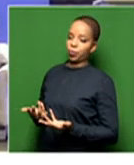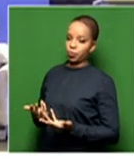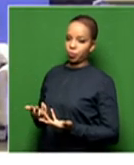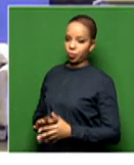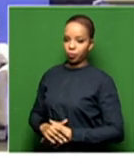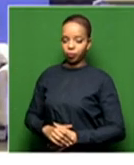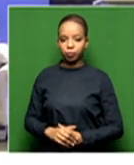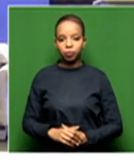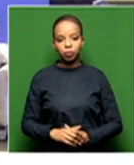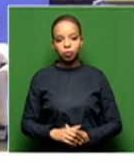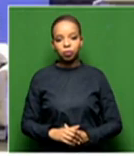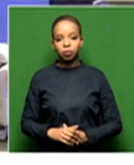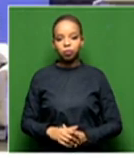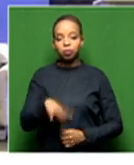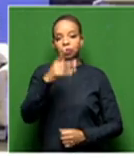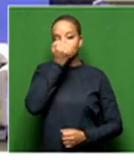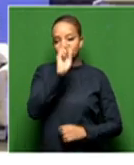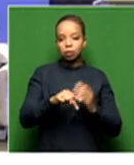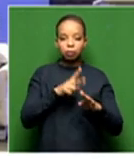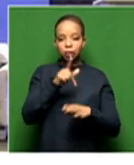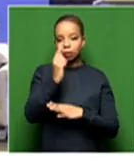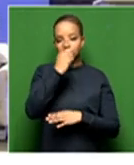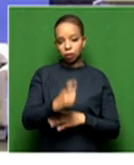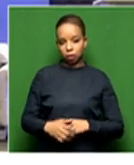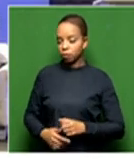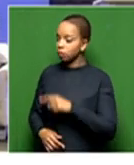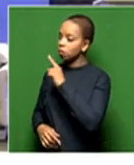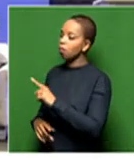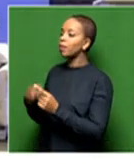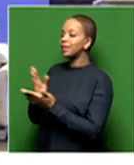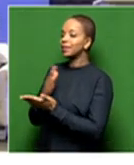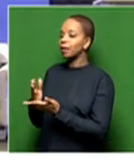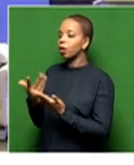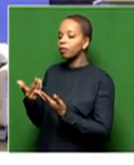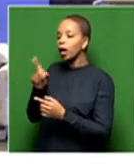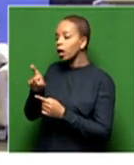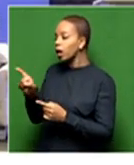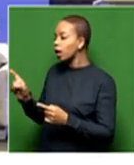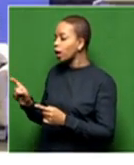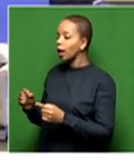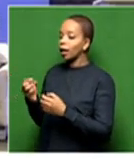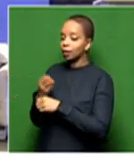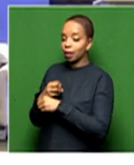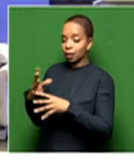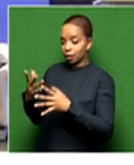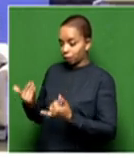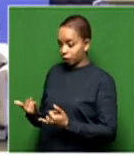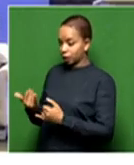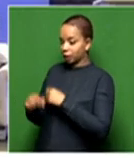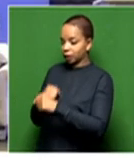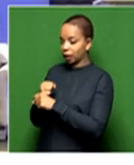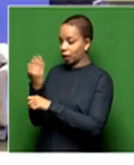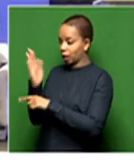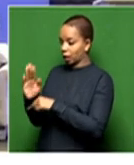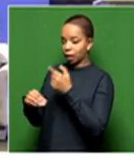Sorry, you just broke up a little bit there. Could you repeat the question? Take us through some of the startups that will be exhibiting this year. Well, the question is,